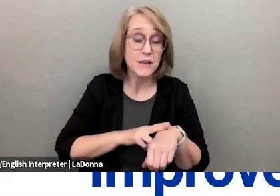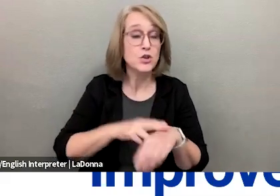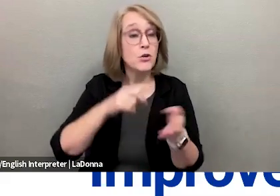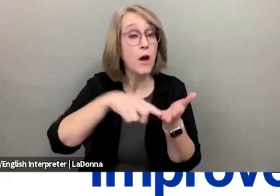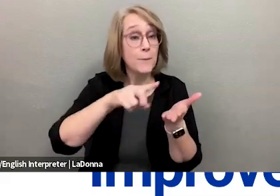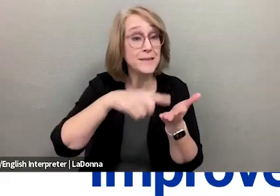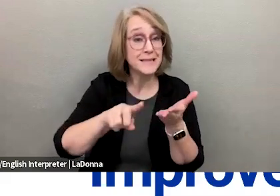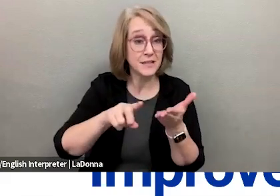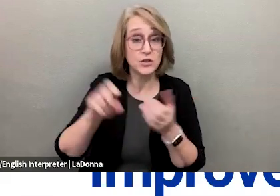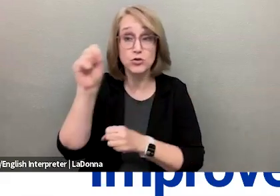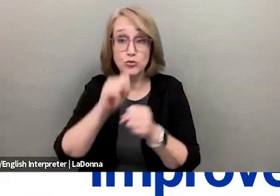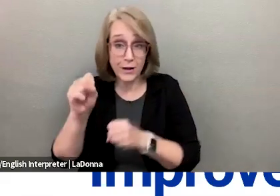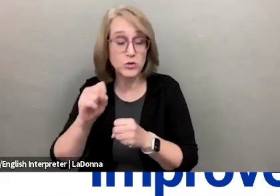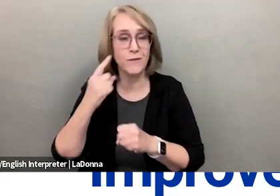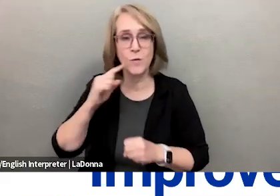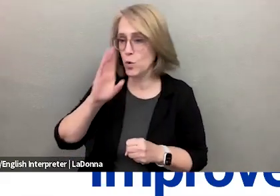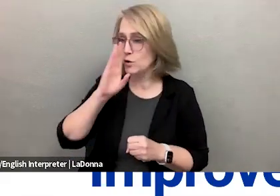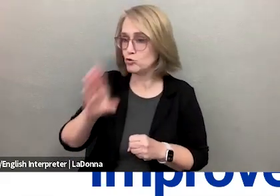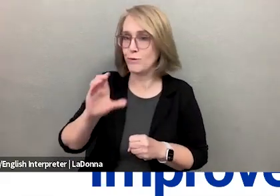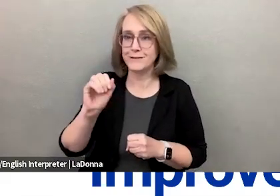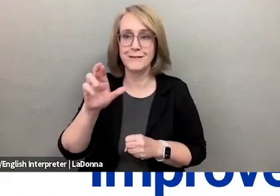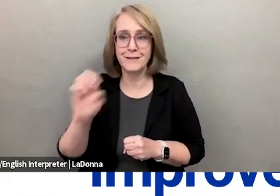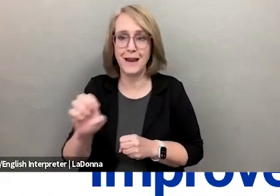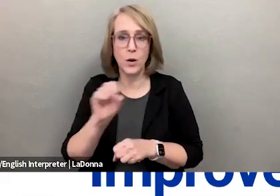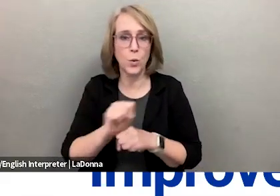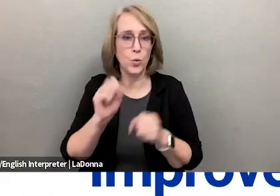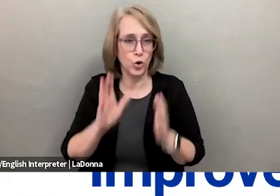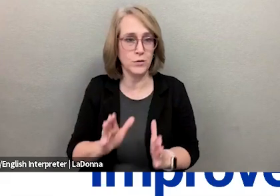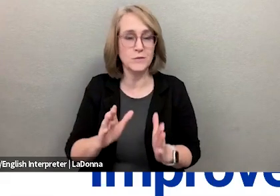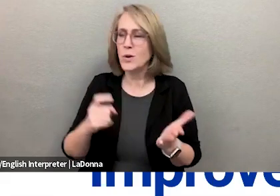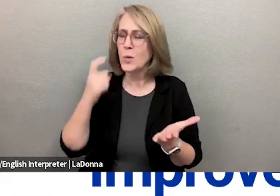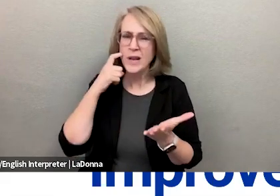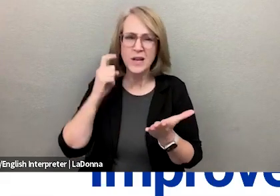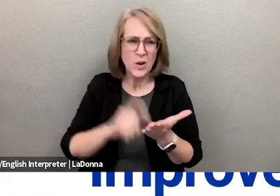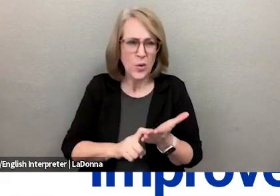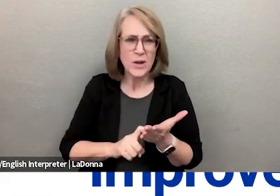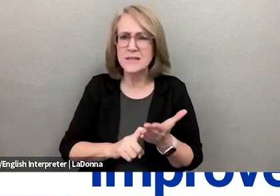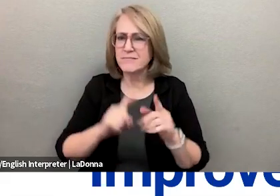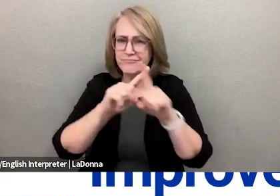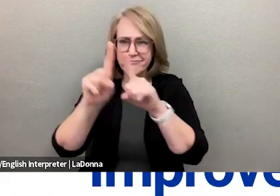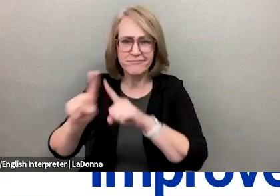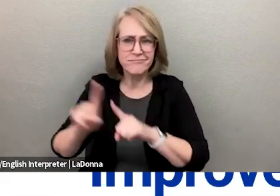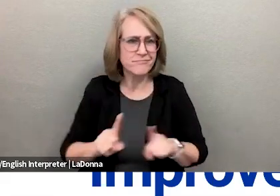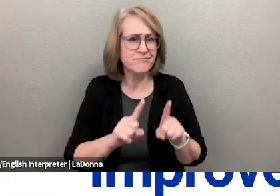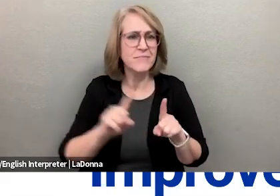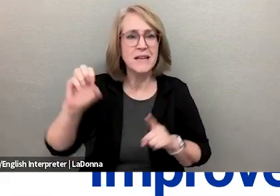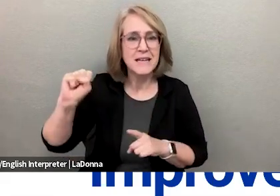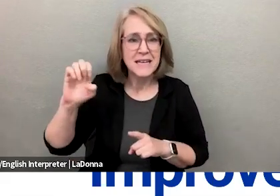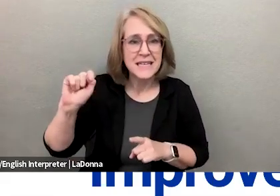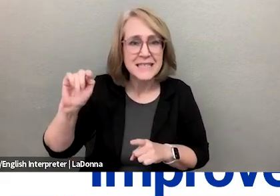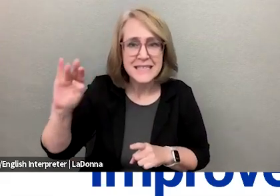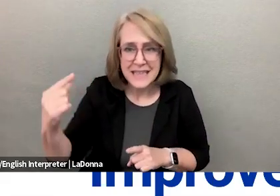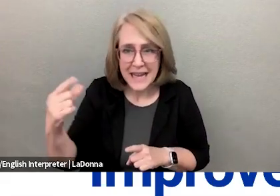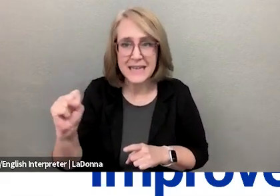workers that would reconcile the kinds of complexities that we see, from Medicaid rate setting to ensuring competitive